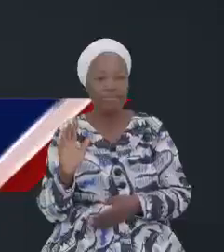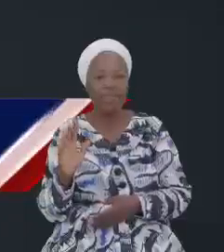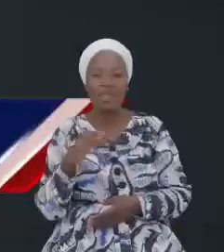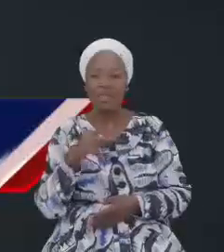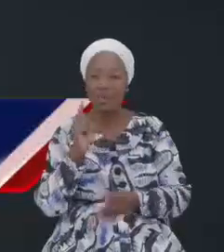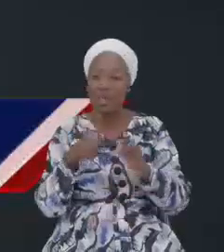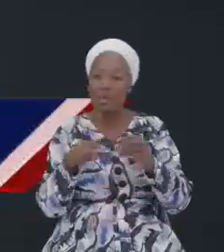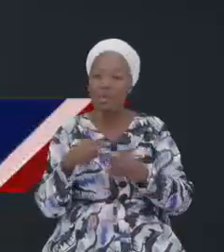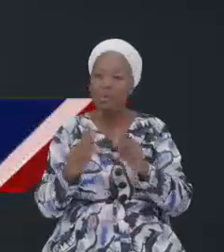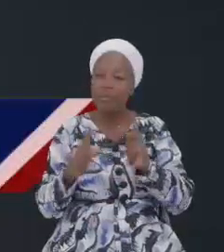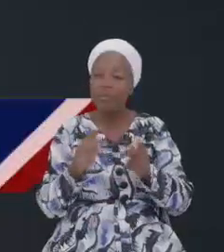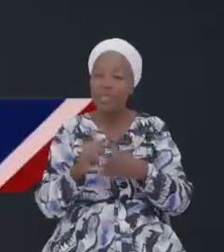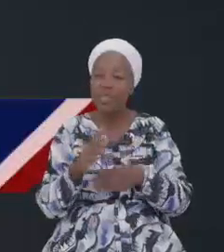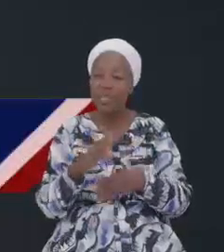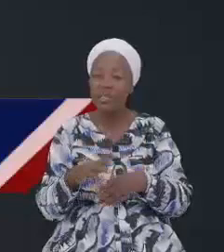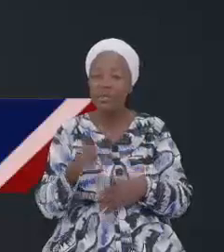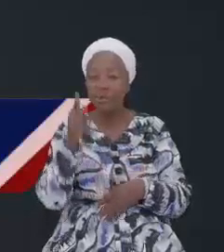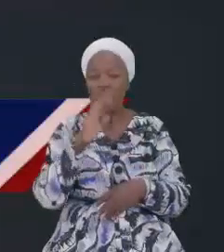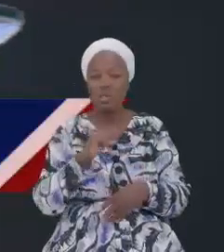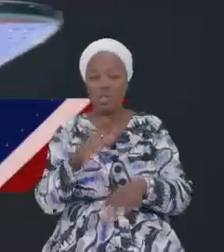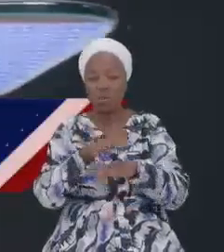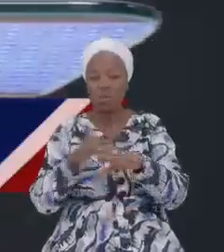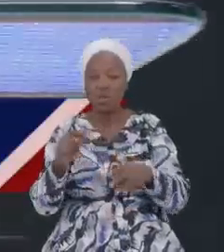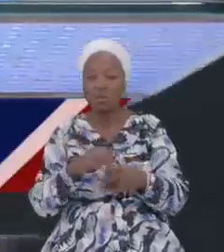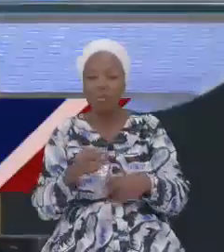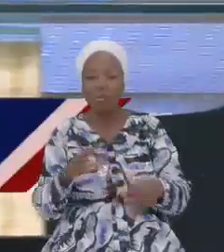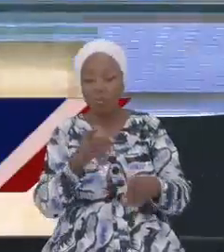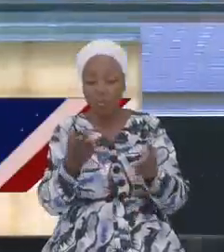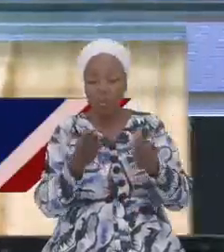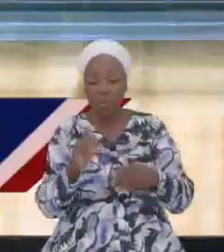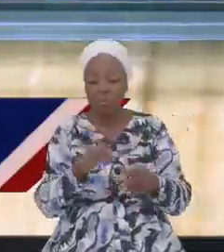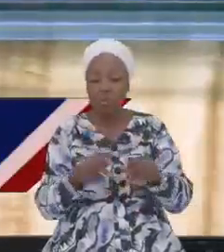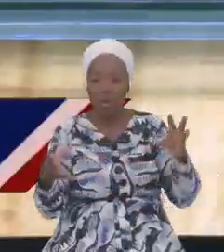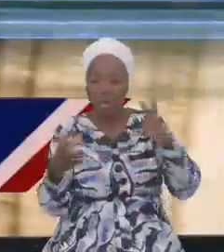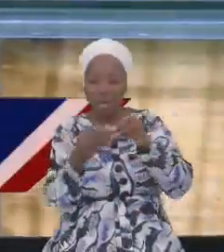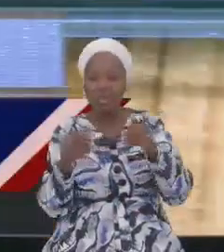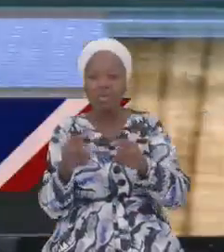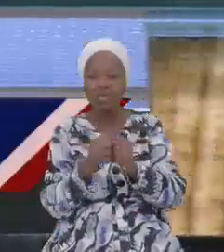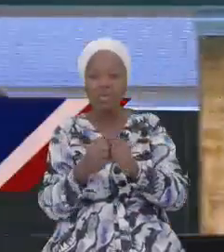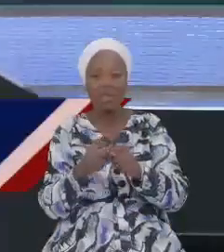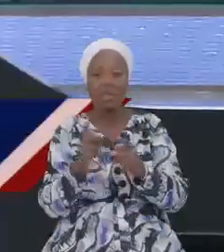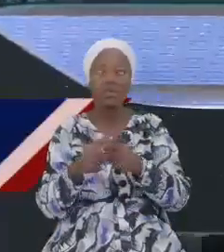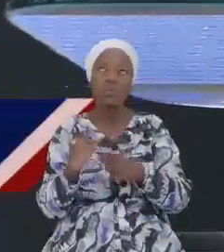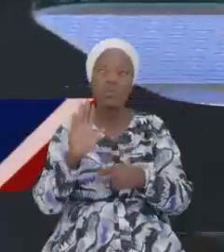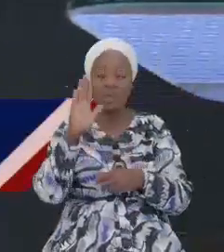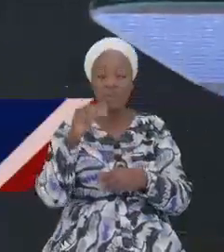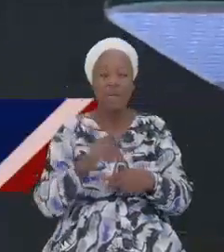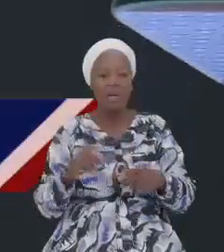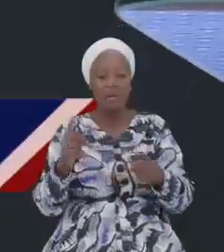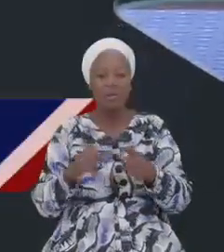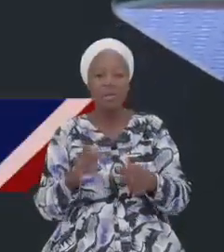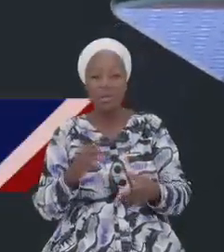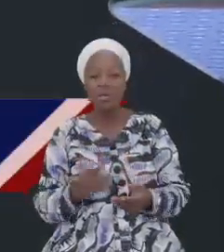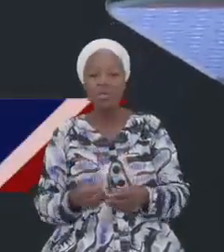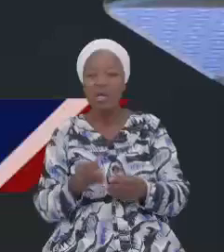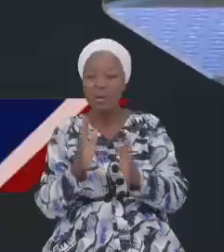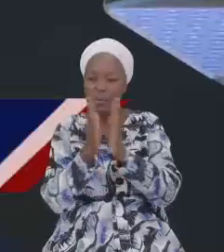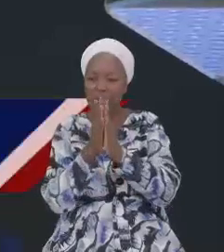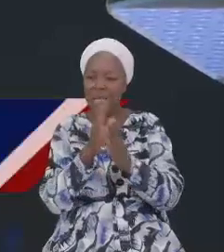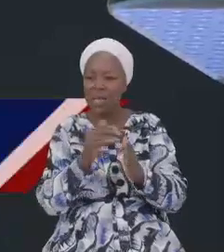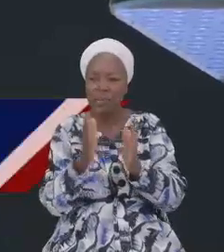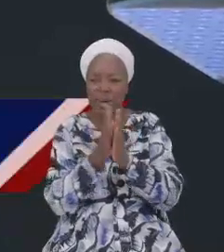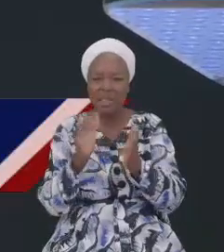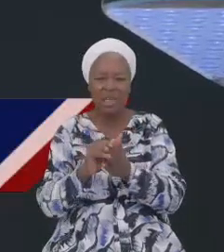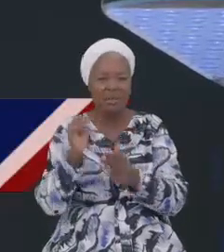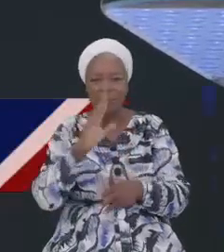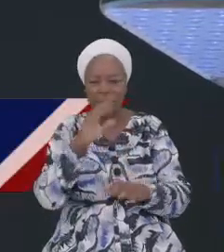the people that God is calling. He wants them to gather together unto him and to offer a prayer that will not be